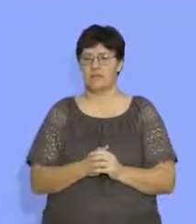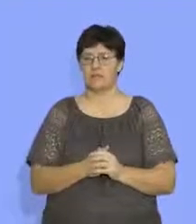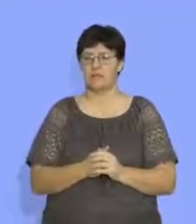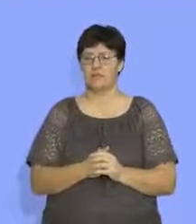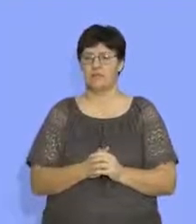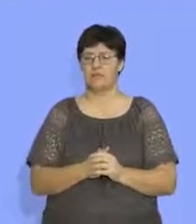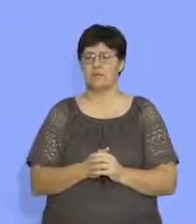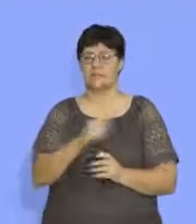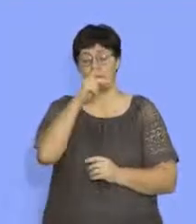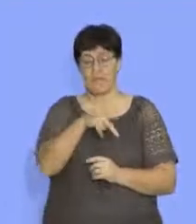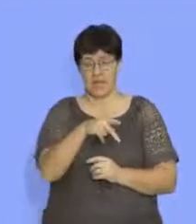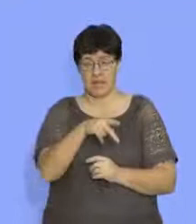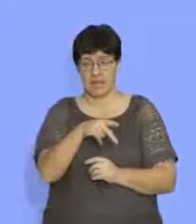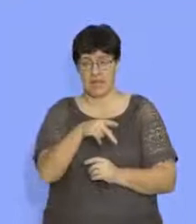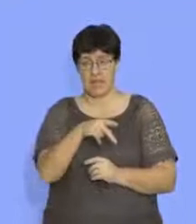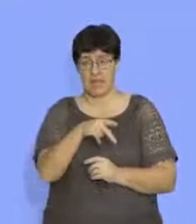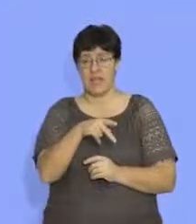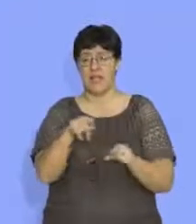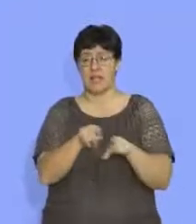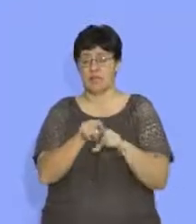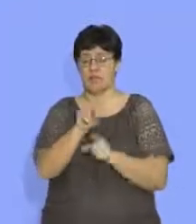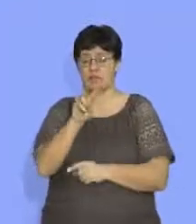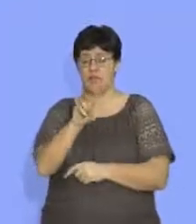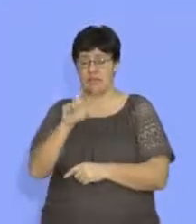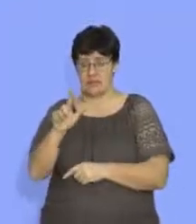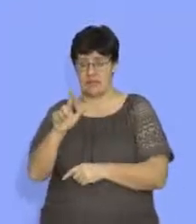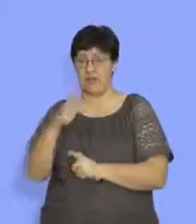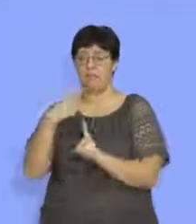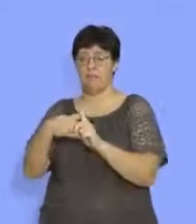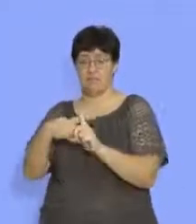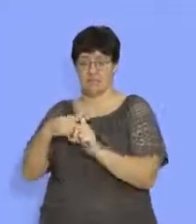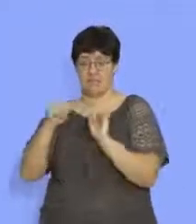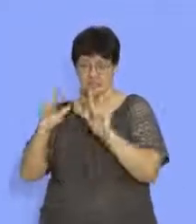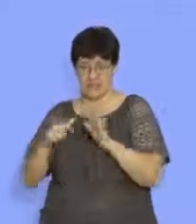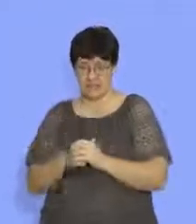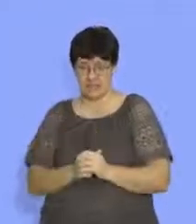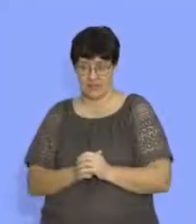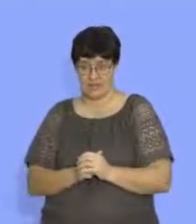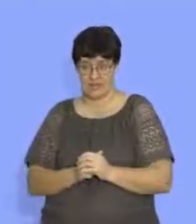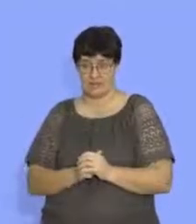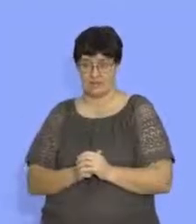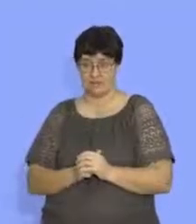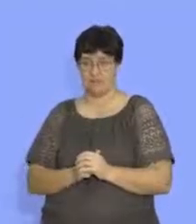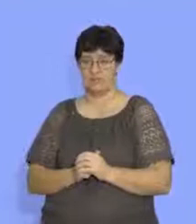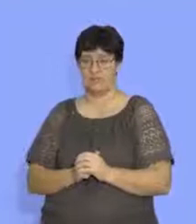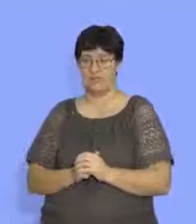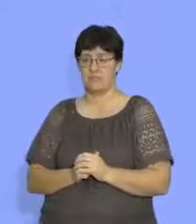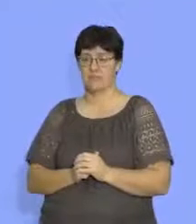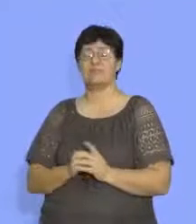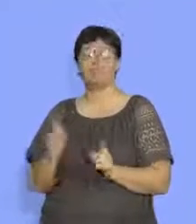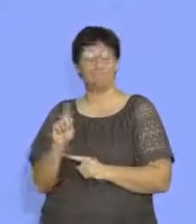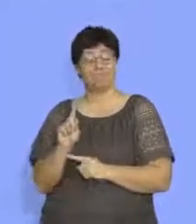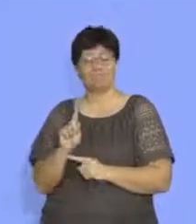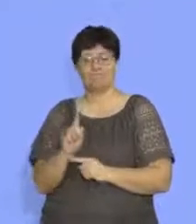here quickly. So it means the pizza will be equals to 27 rand plus the